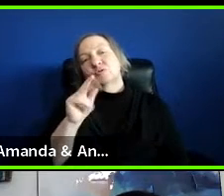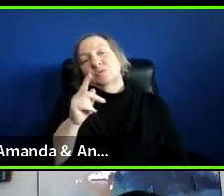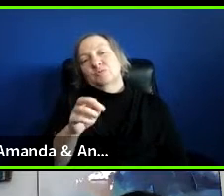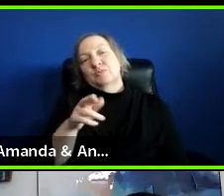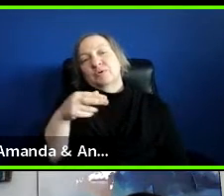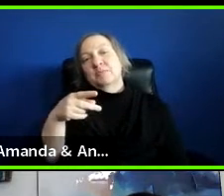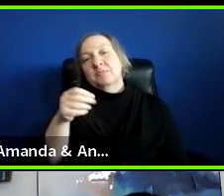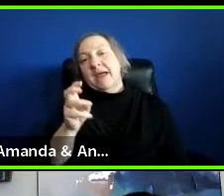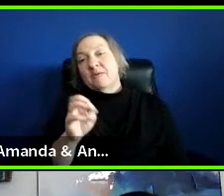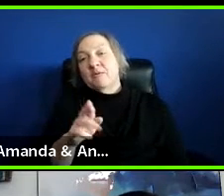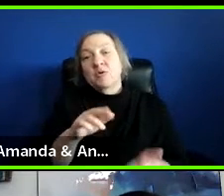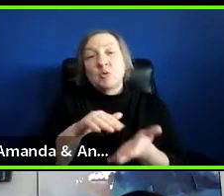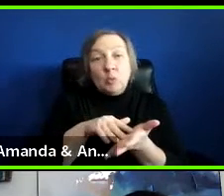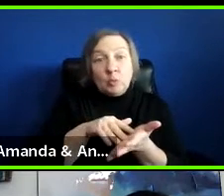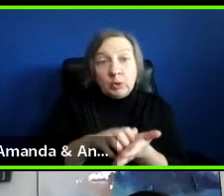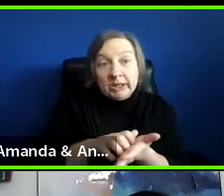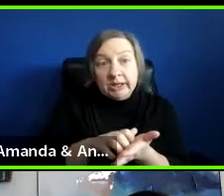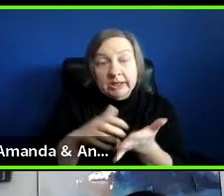weakness is